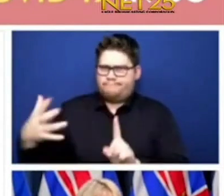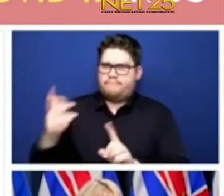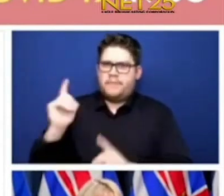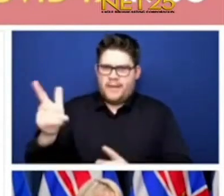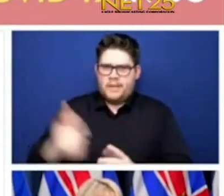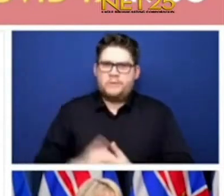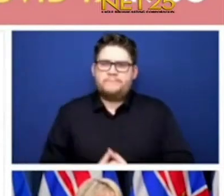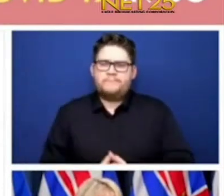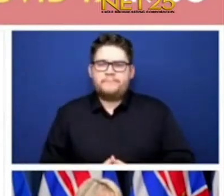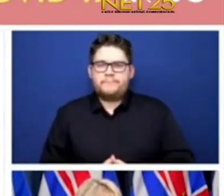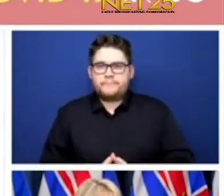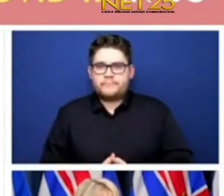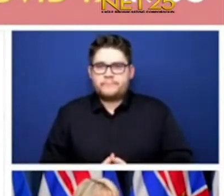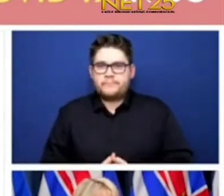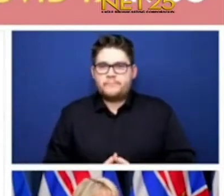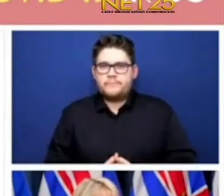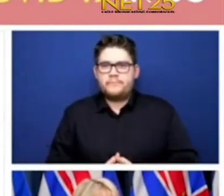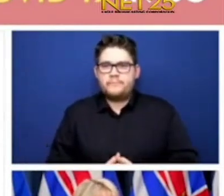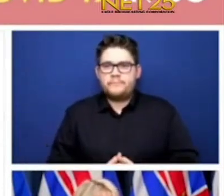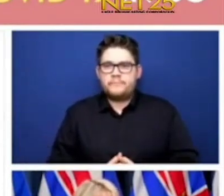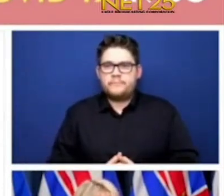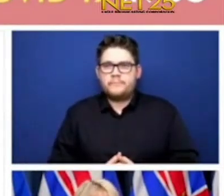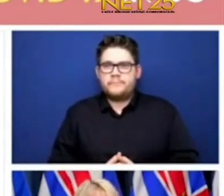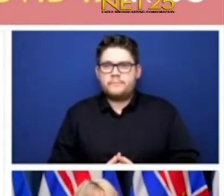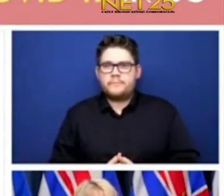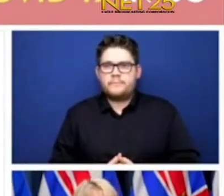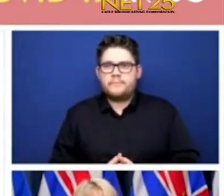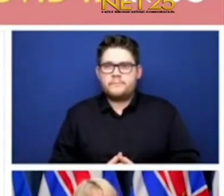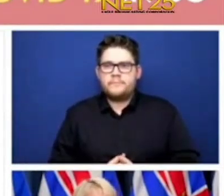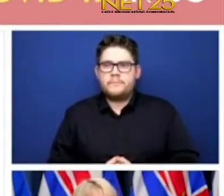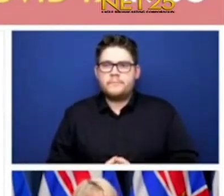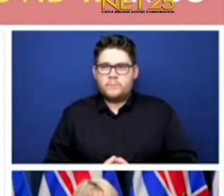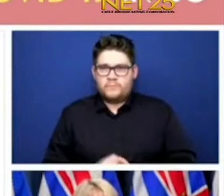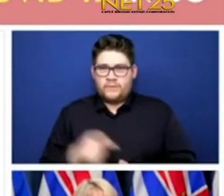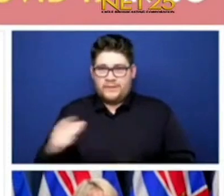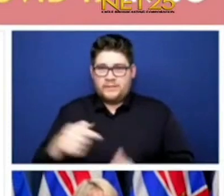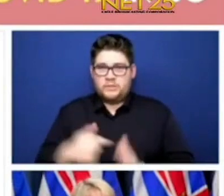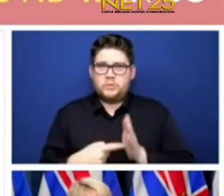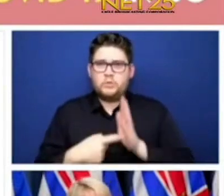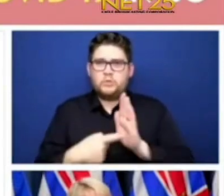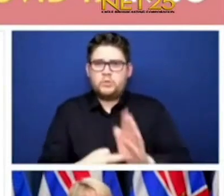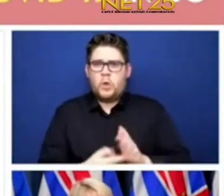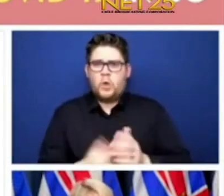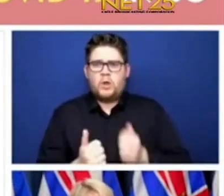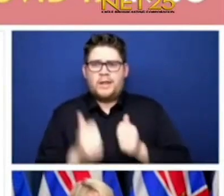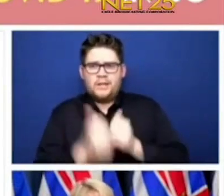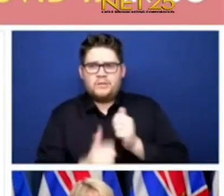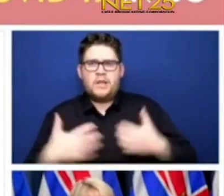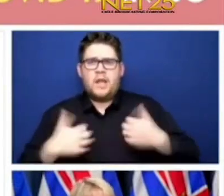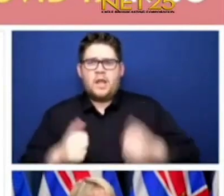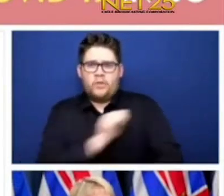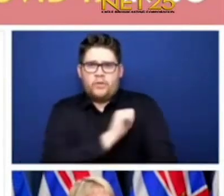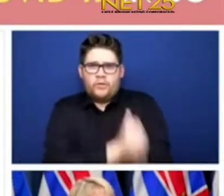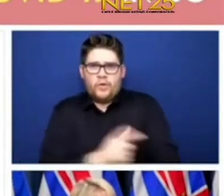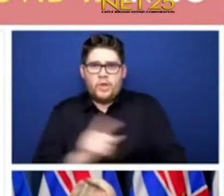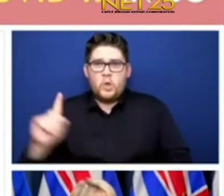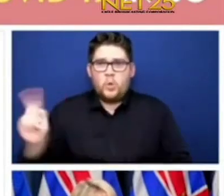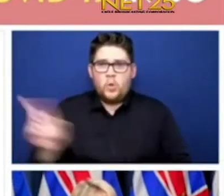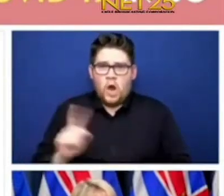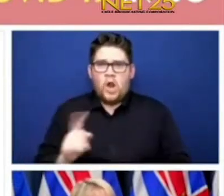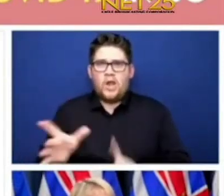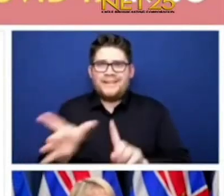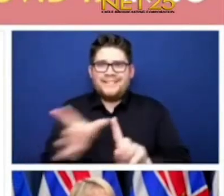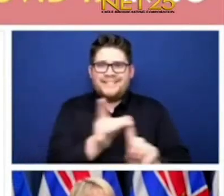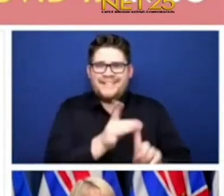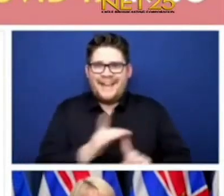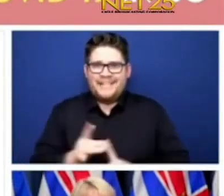order. It has shown us there were clusters in about 70 such workplaces in the Vancouver Coastal Health Region